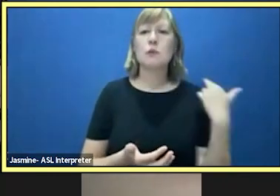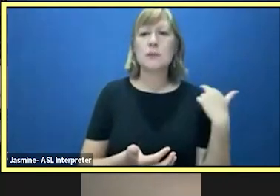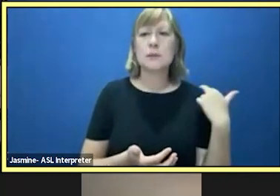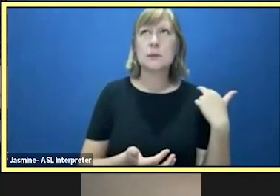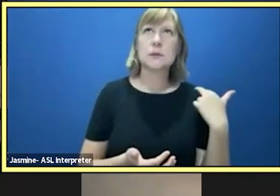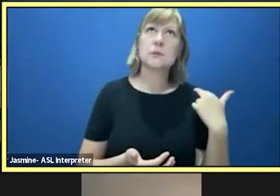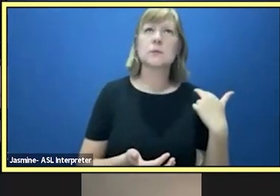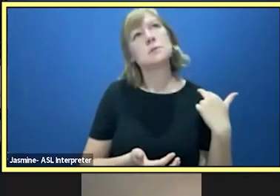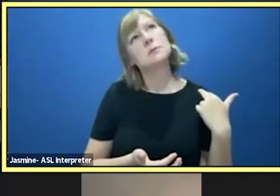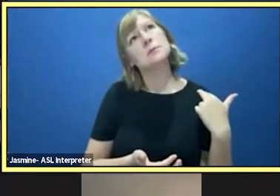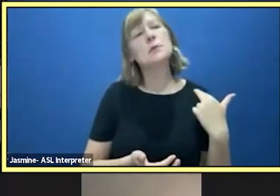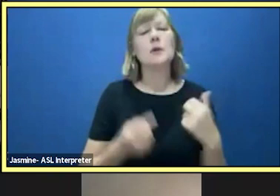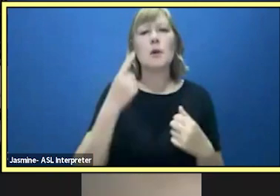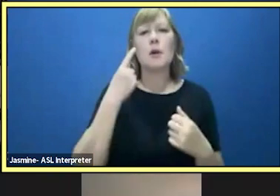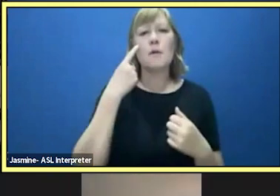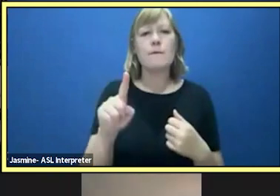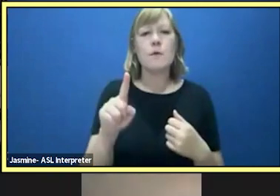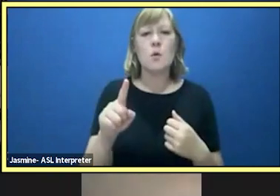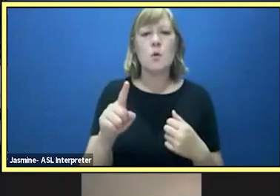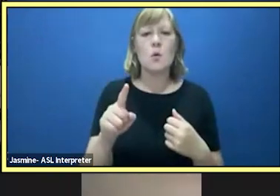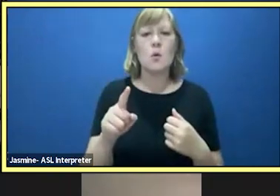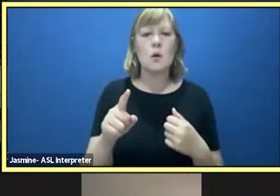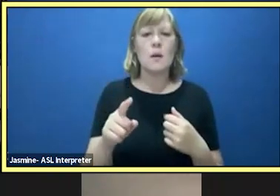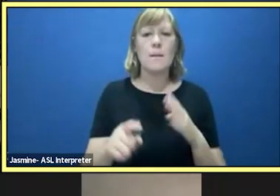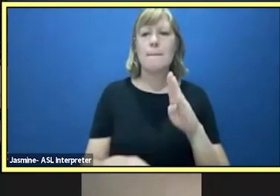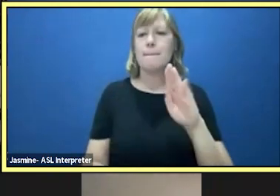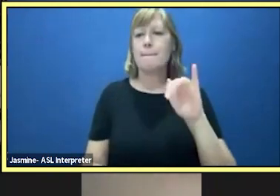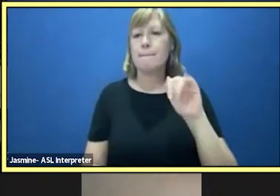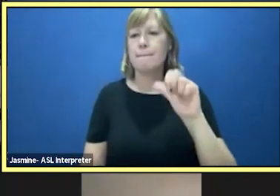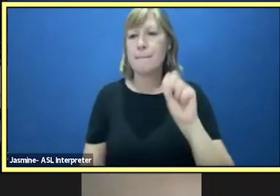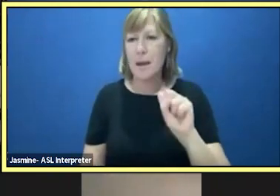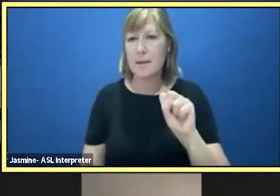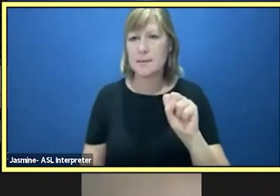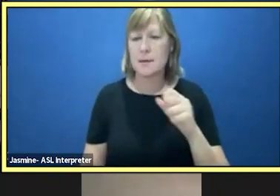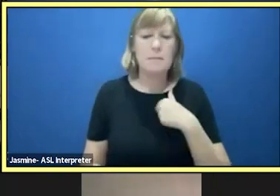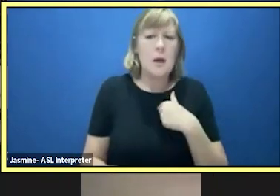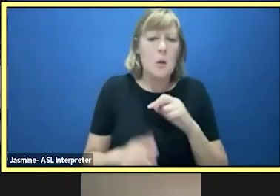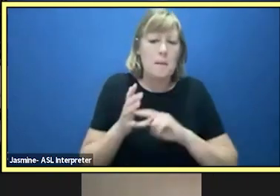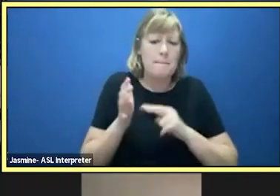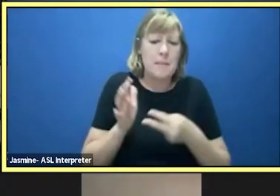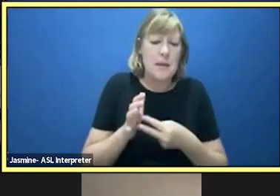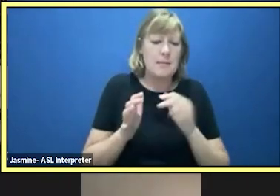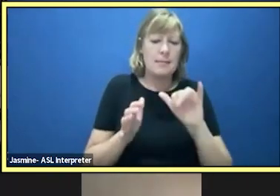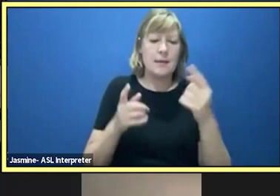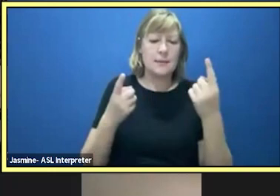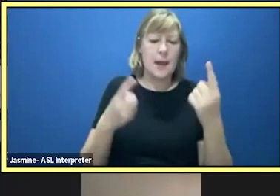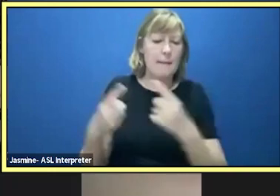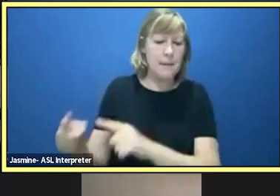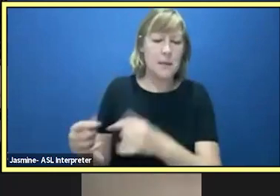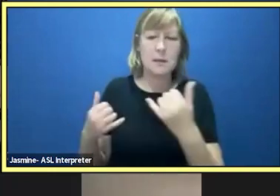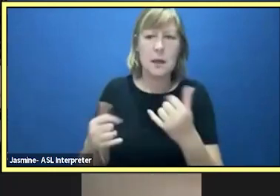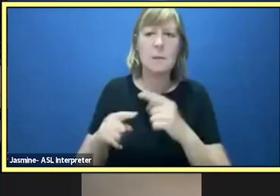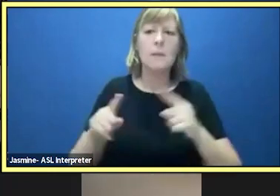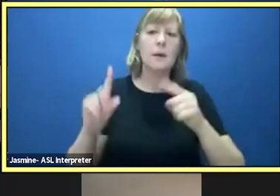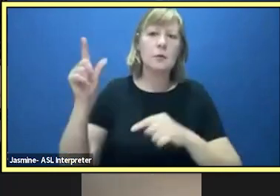steering or for bias. Not saying that happens now, but that's what the federal government needs to protect individuals from.